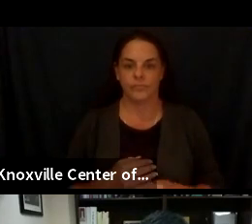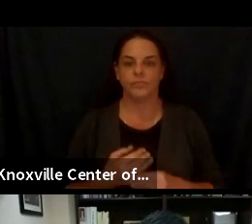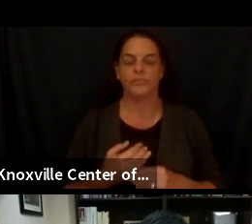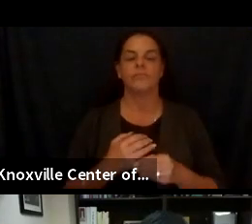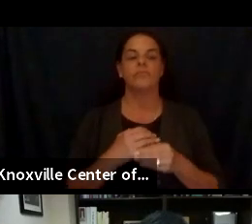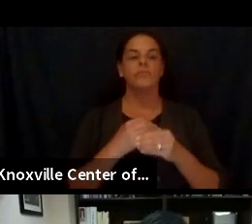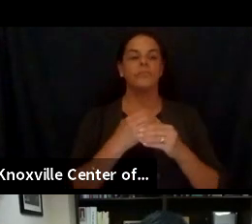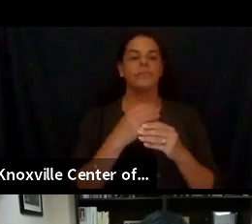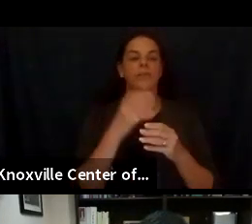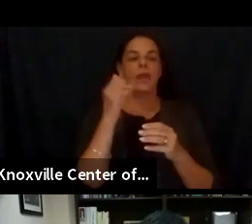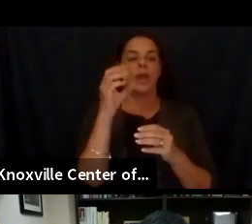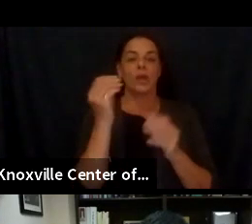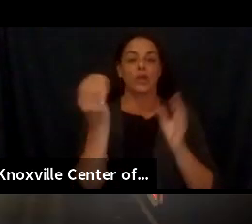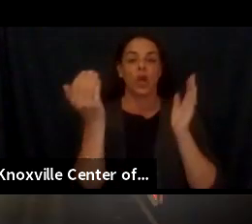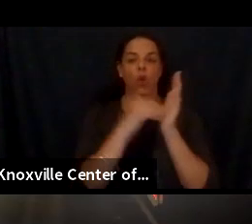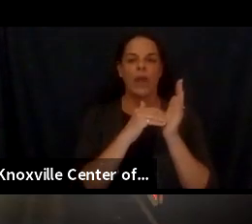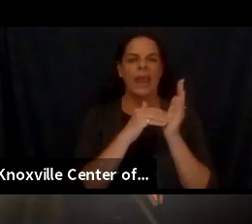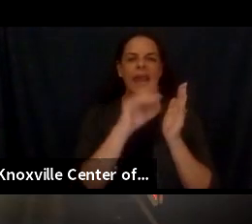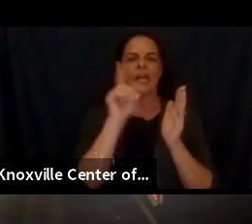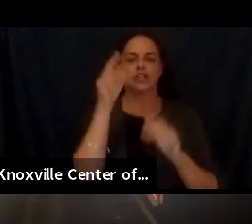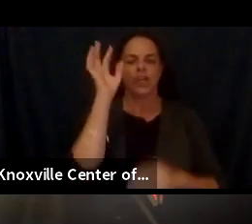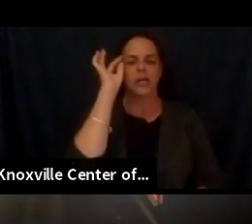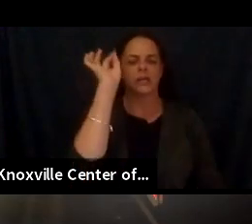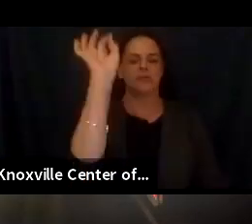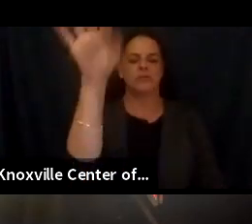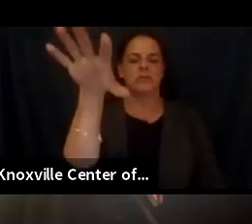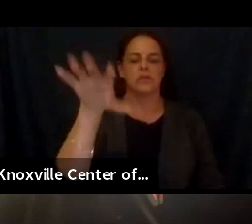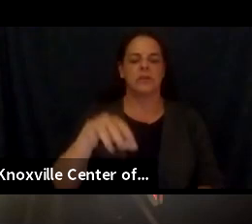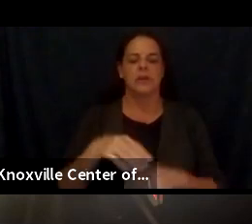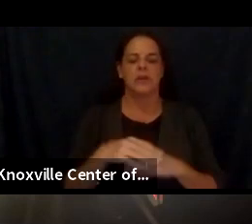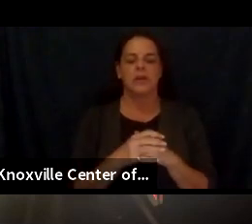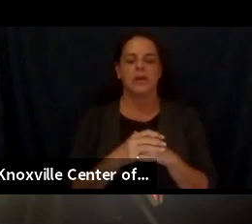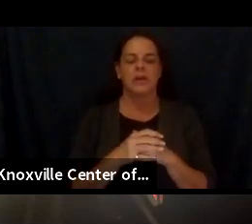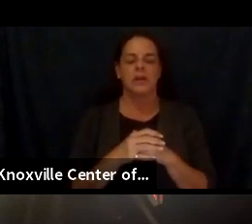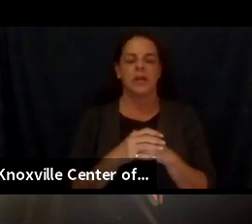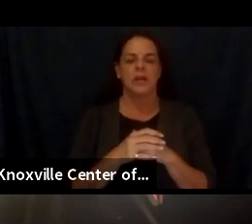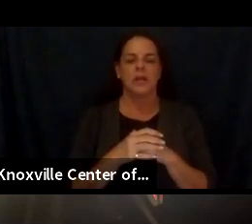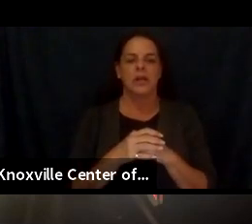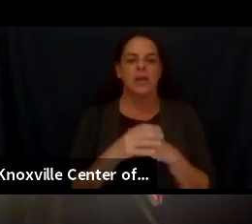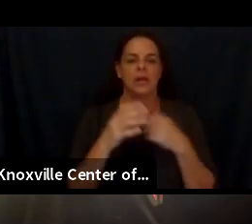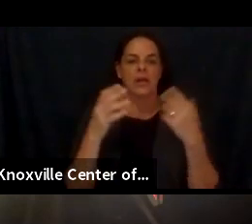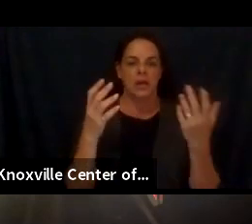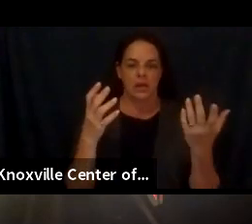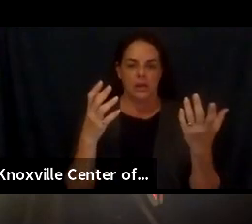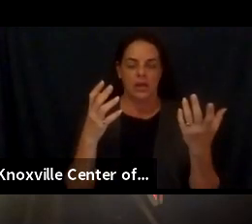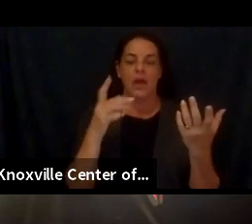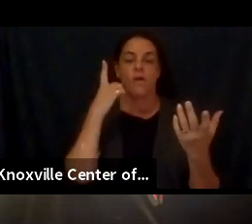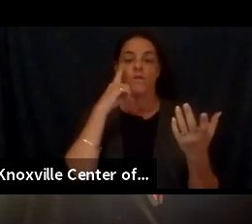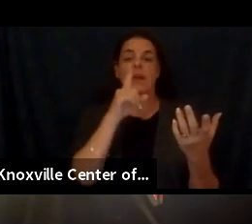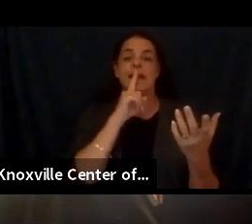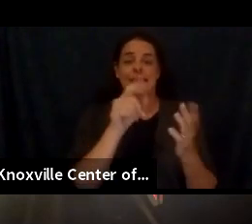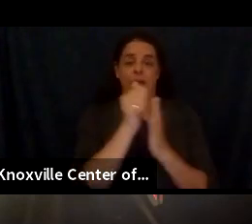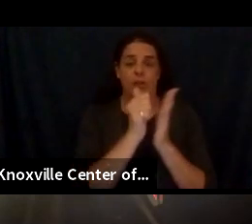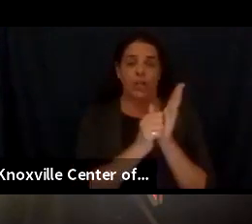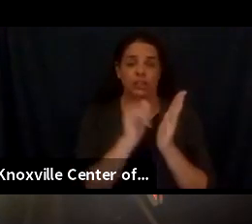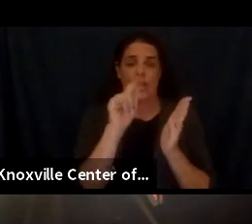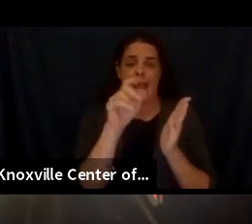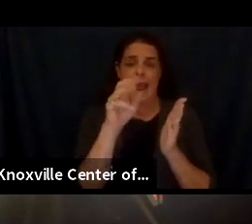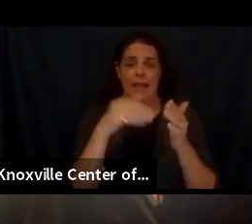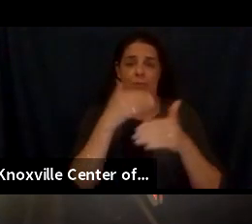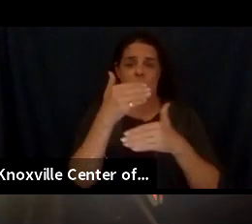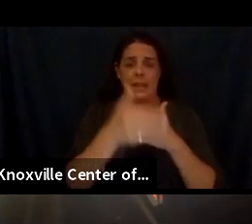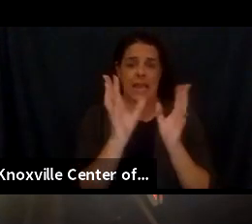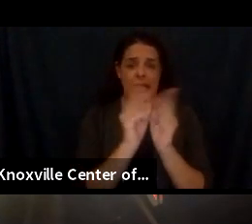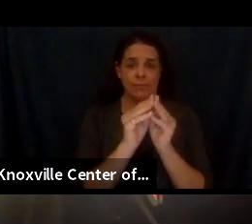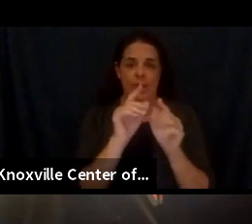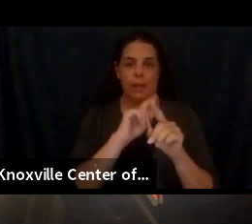So again, this is just food for thought as we bring this up as a definite agenda item at the next meeting. But in